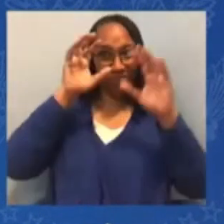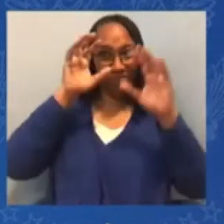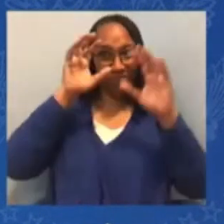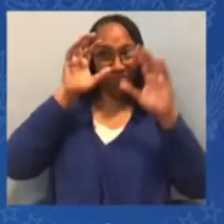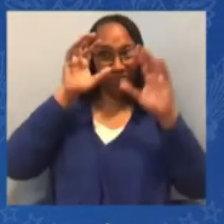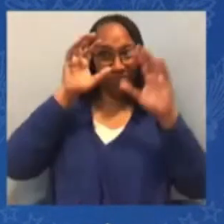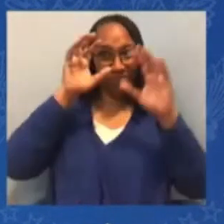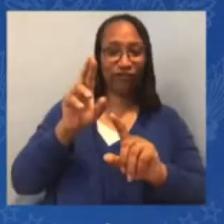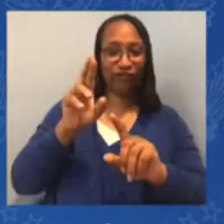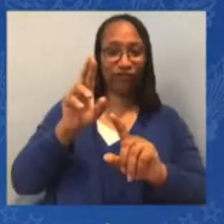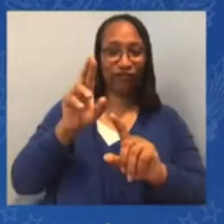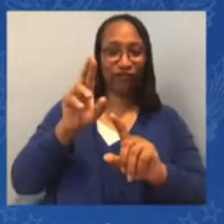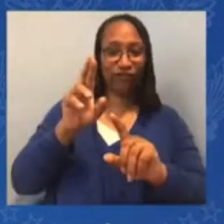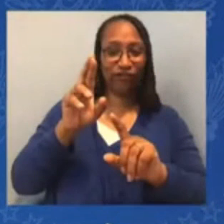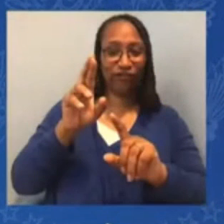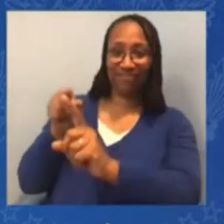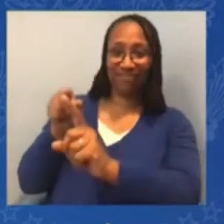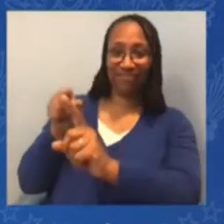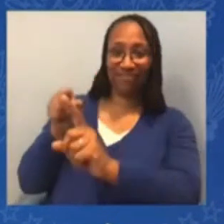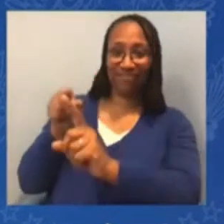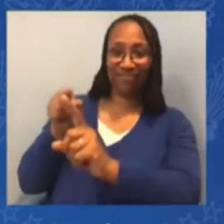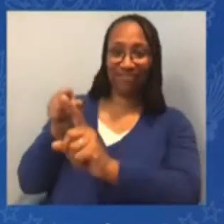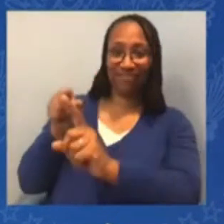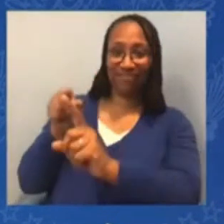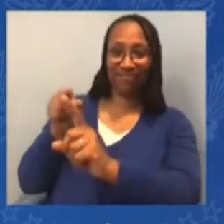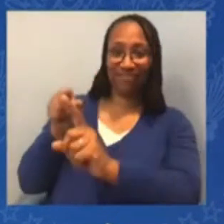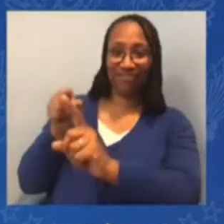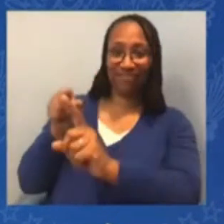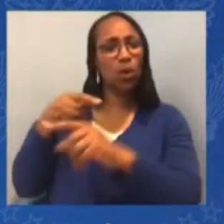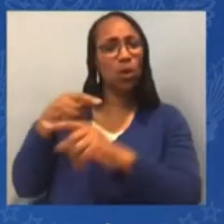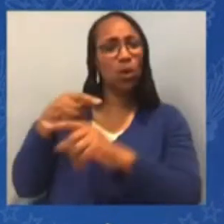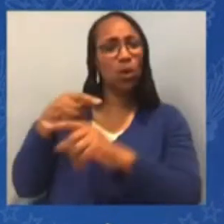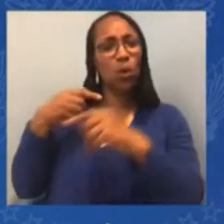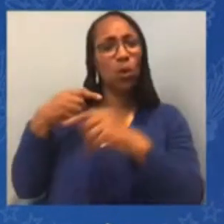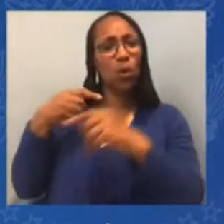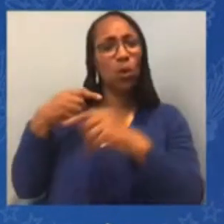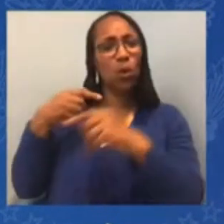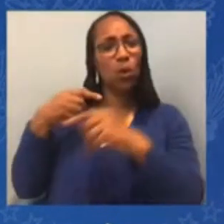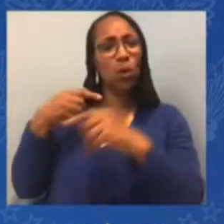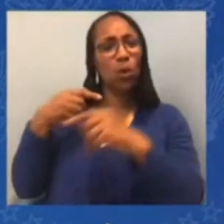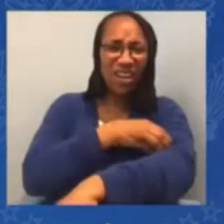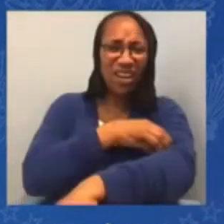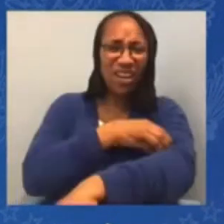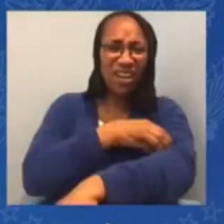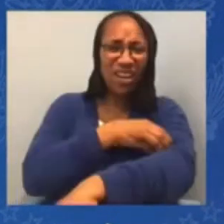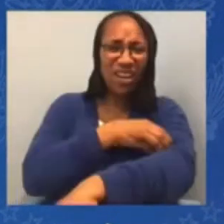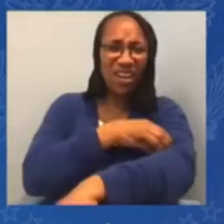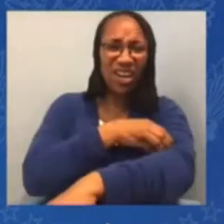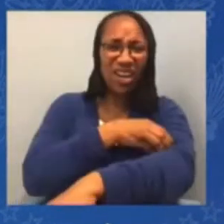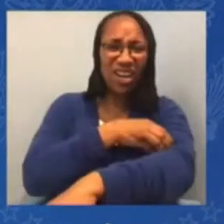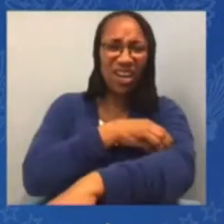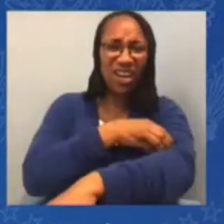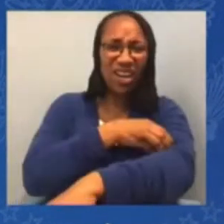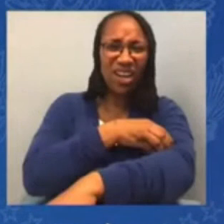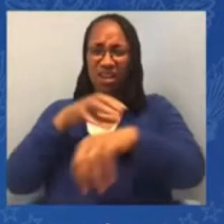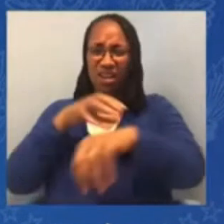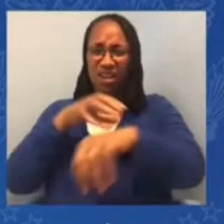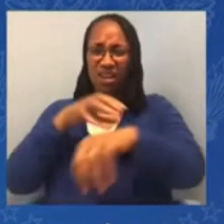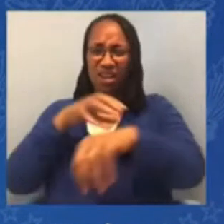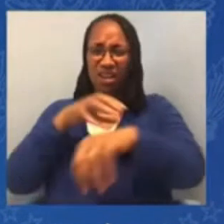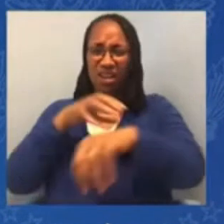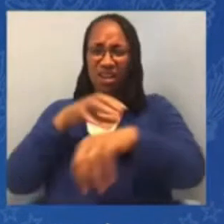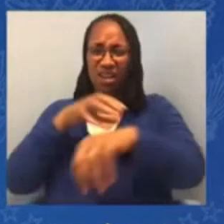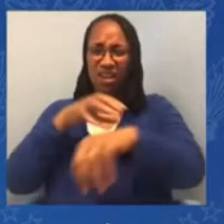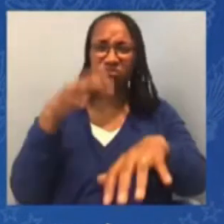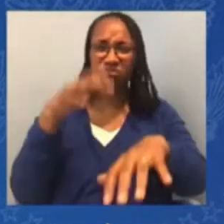that helped carry this movement. She's not stopping now. She's not stopping now. Gabby, I love you.